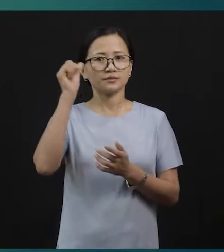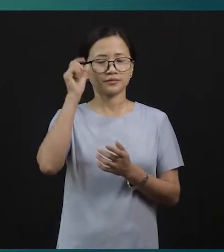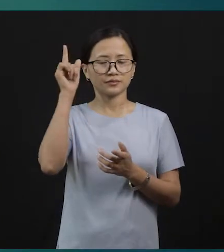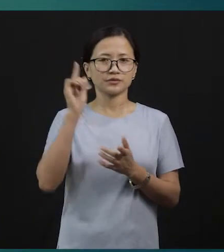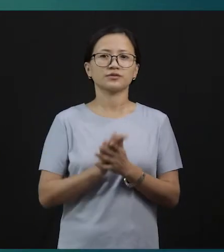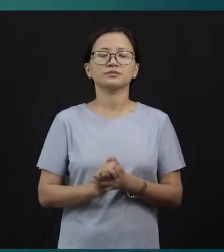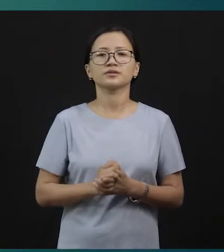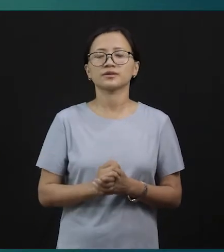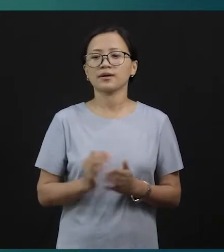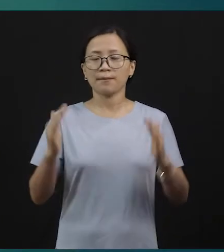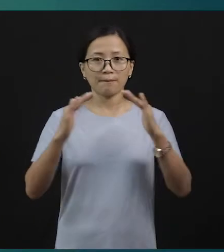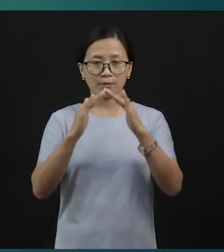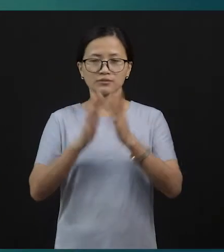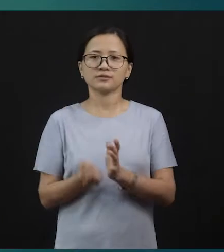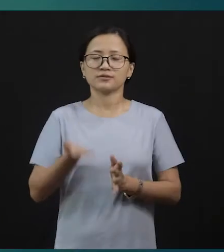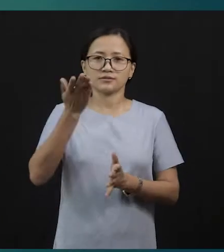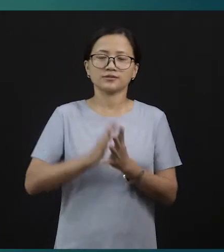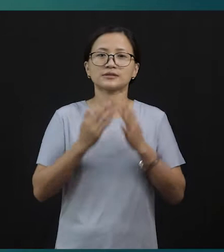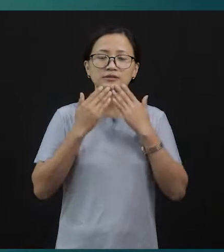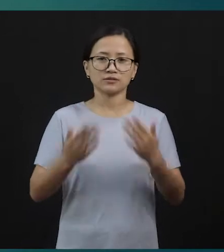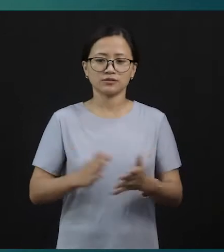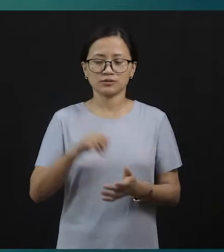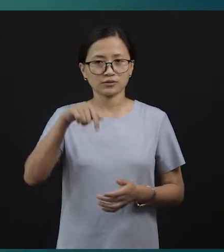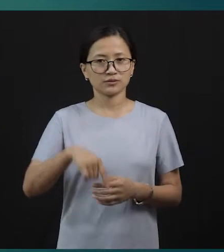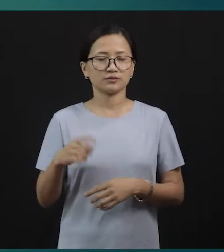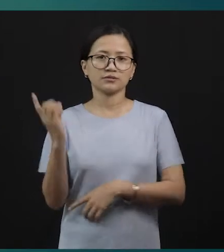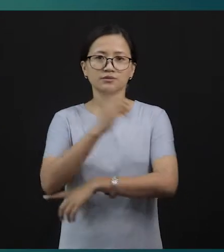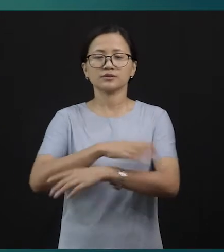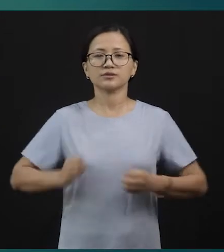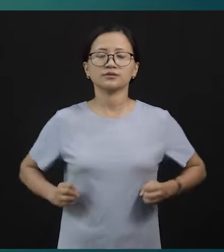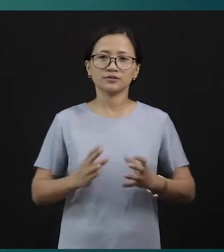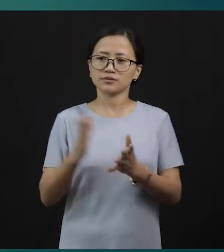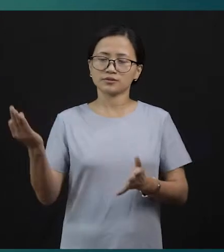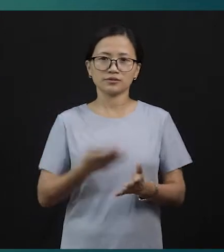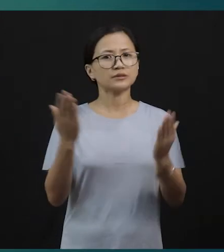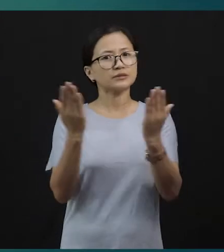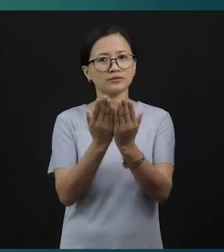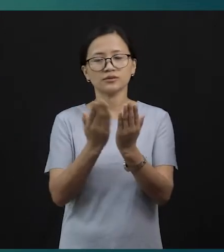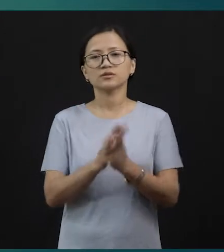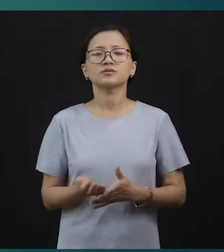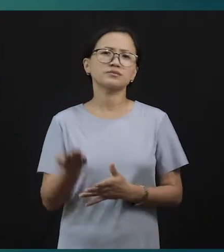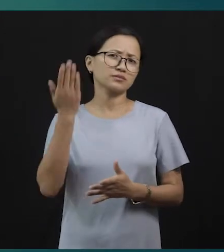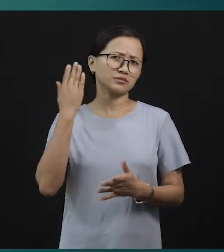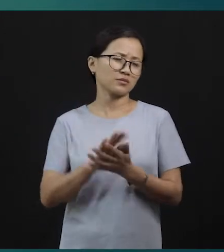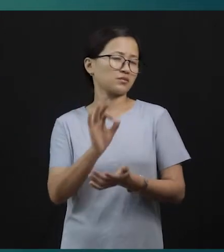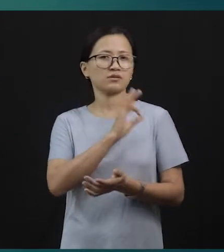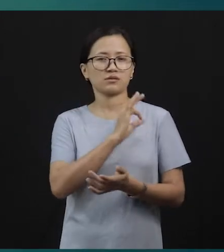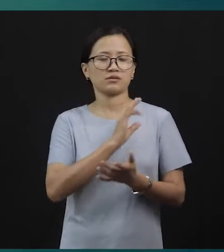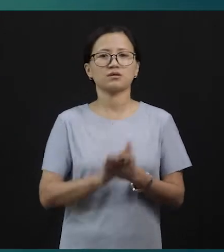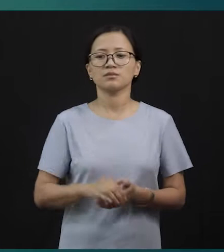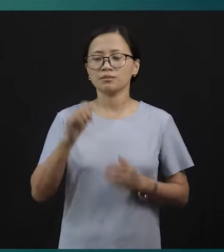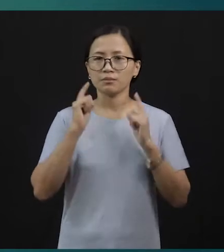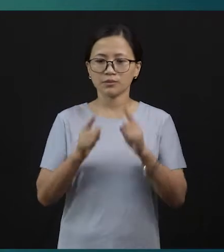School. Today, we are going to start a new lesson. We have already done a lot of interesting lessons in the previous classes, and today you are